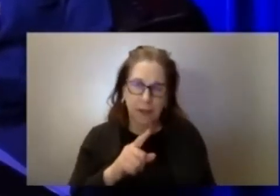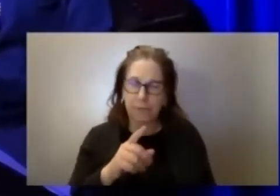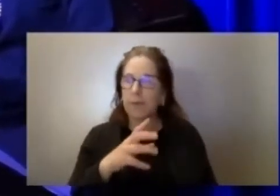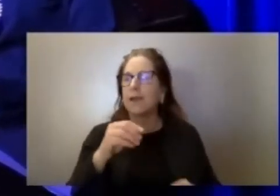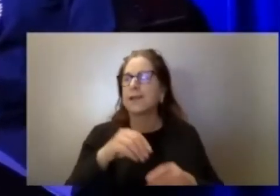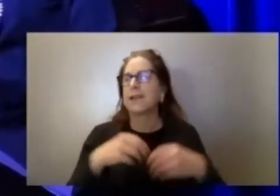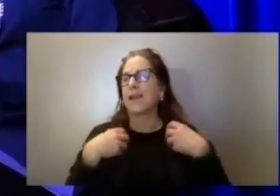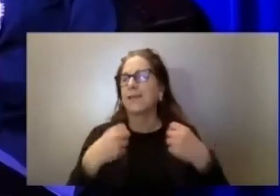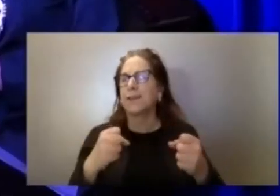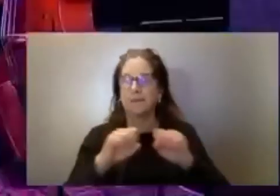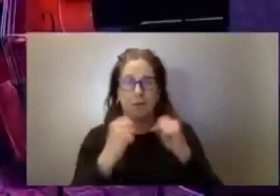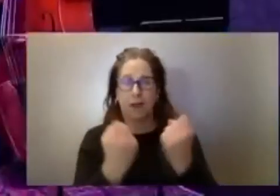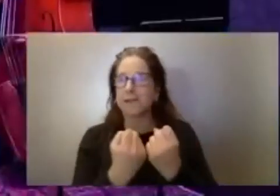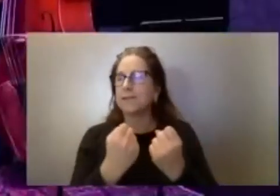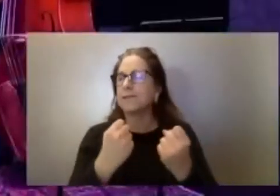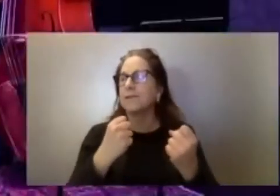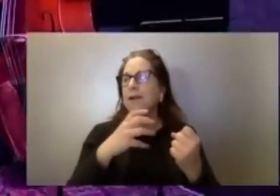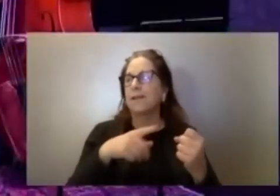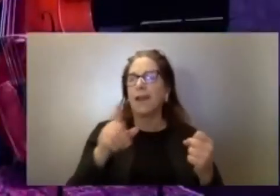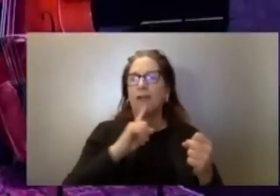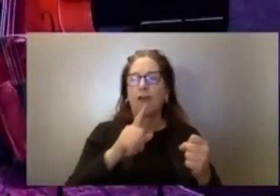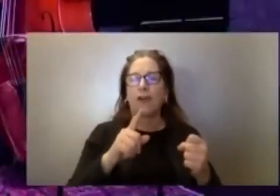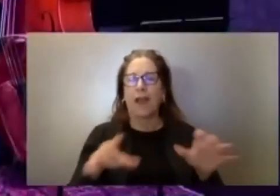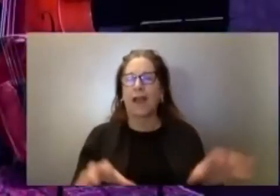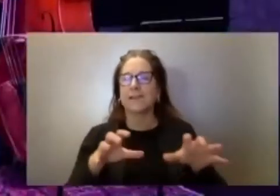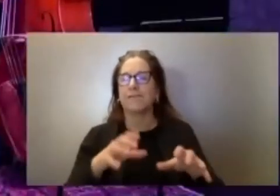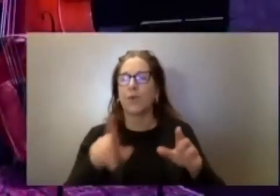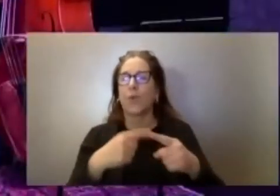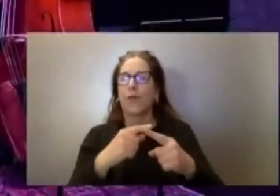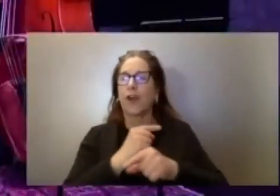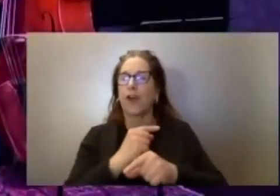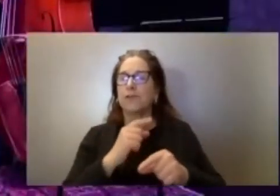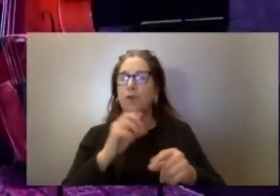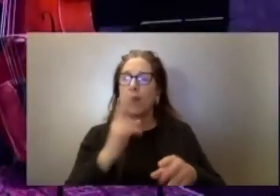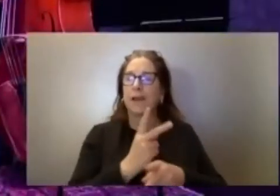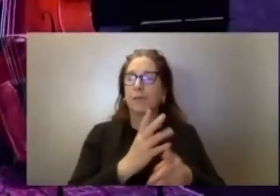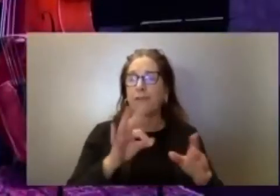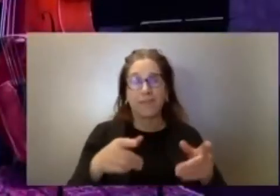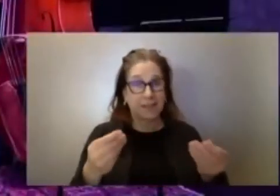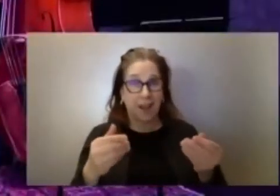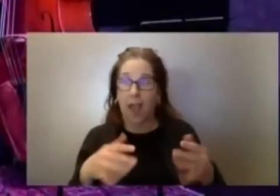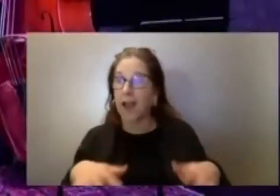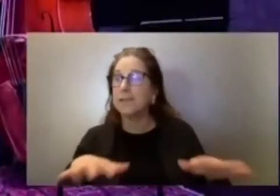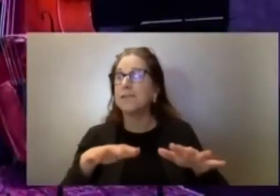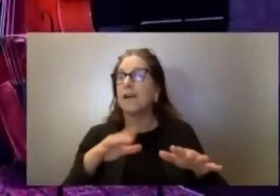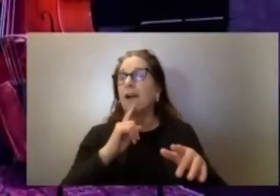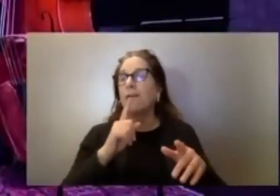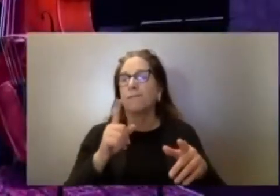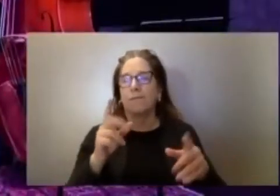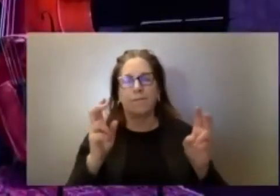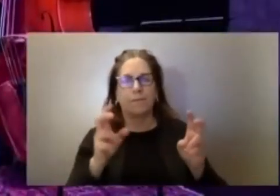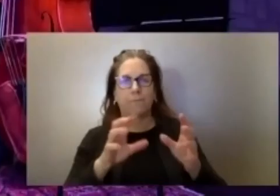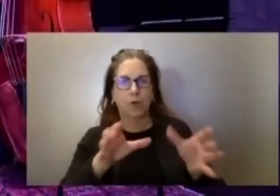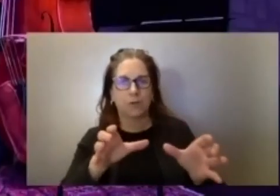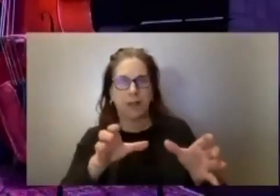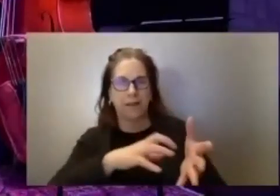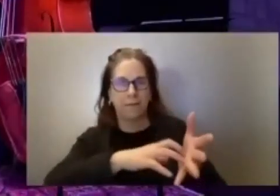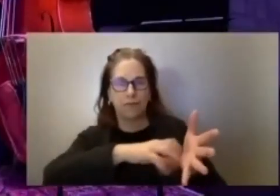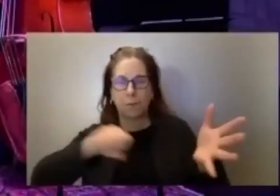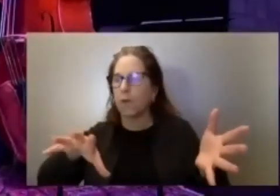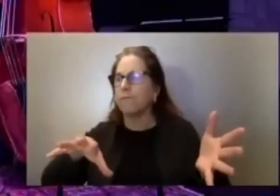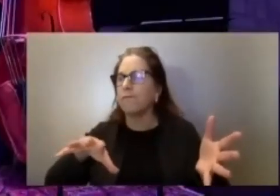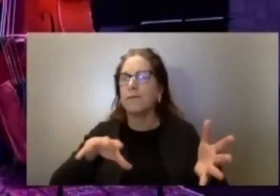Earth. These guardians are real, and in healthy societies, they are active. When the guardians or